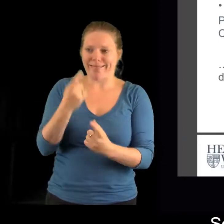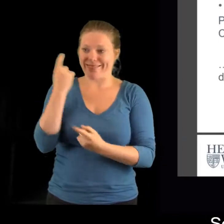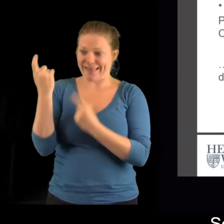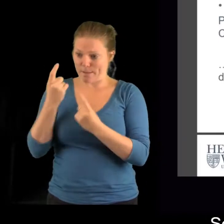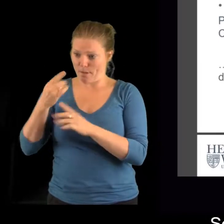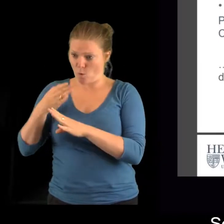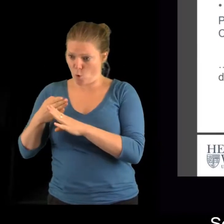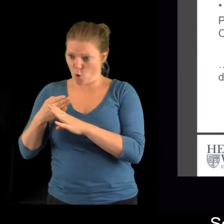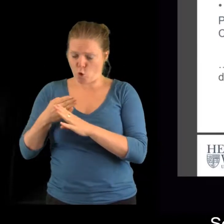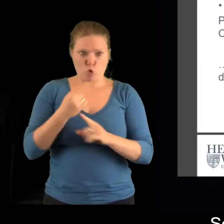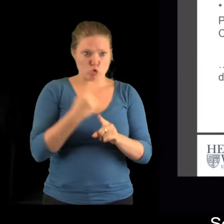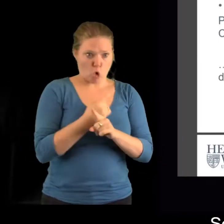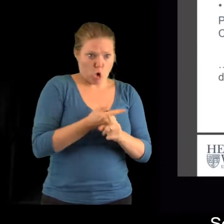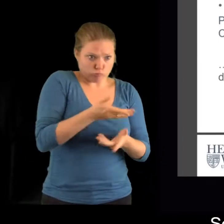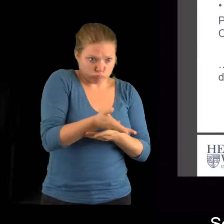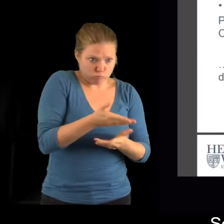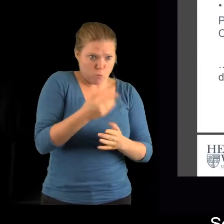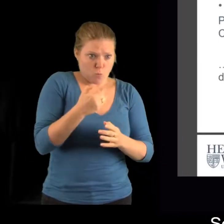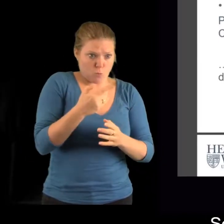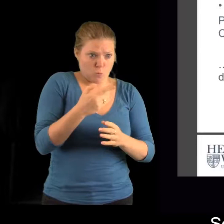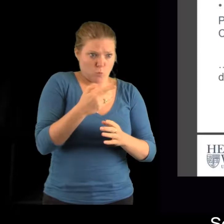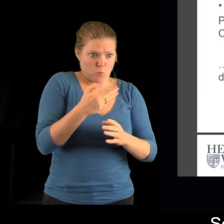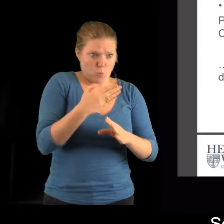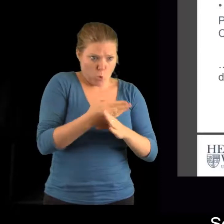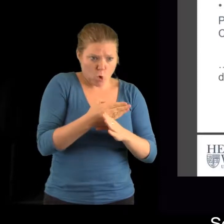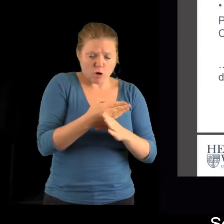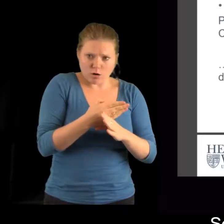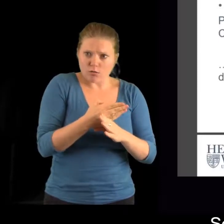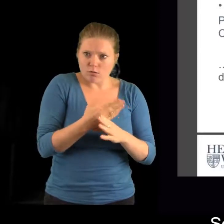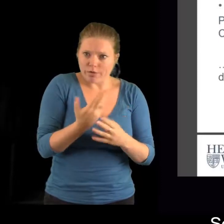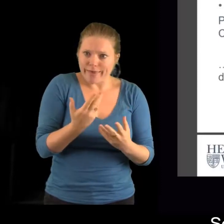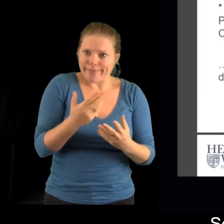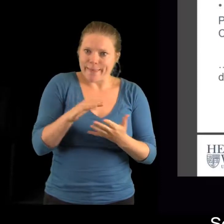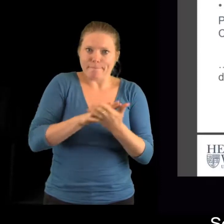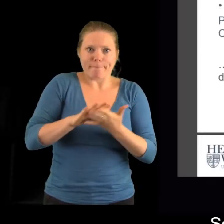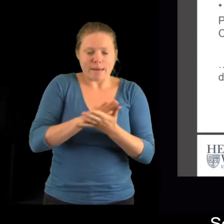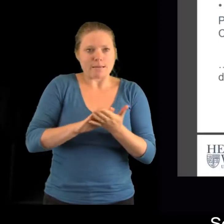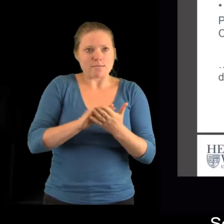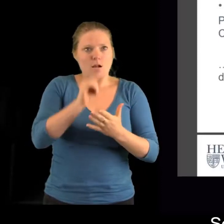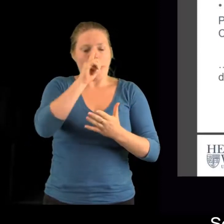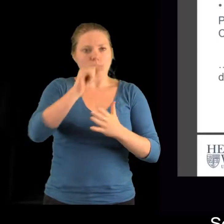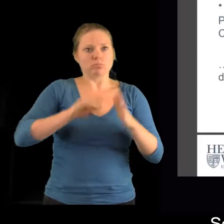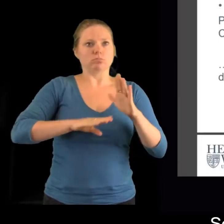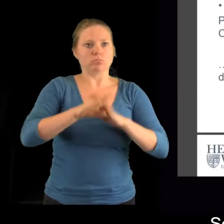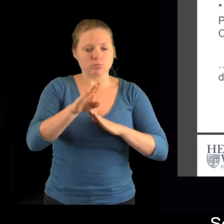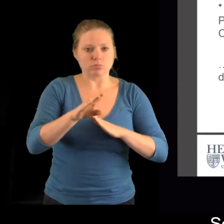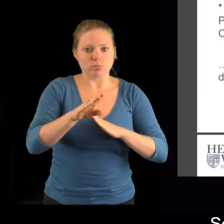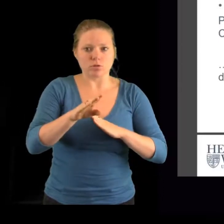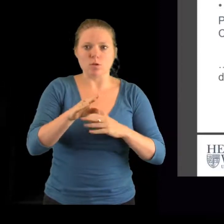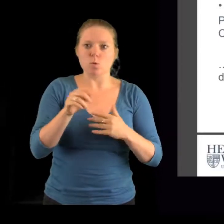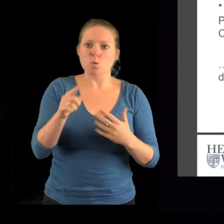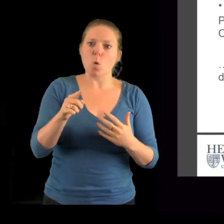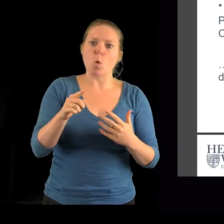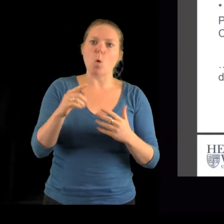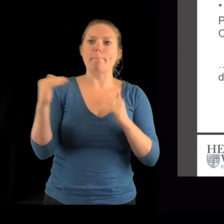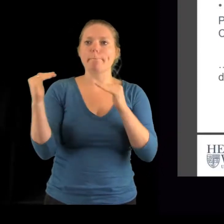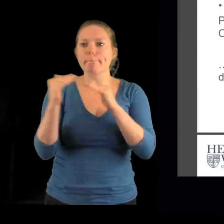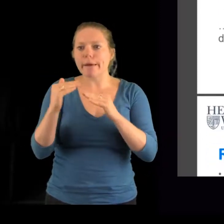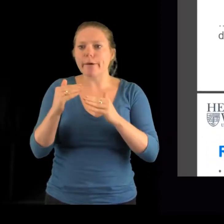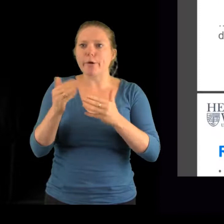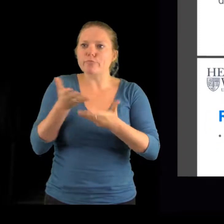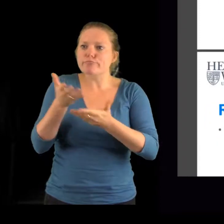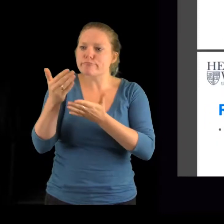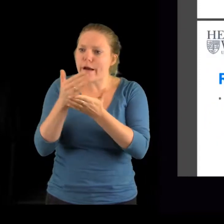So becoming a reflective practitioner means we are a practitioner who reflects on our work in order to grow, okay?